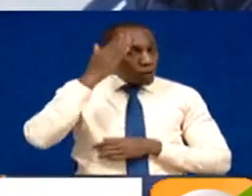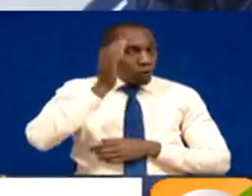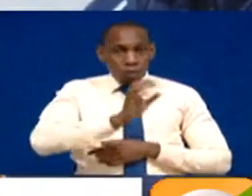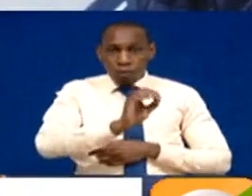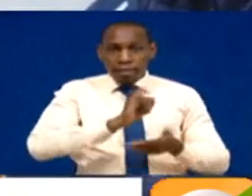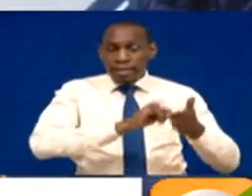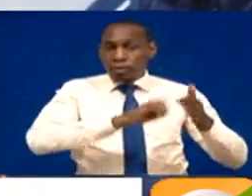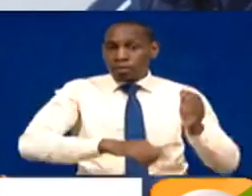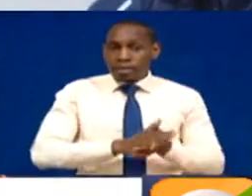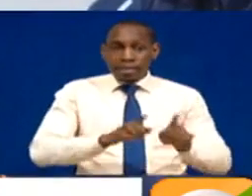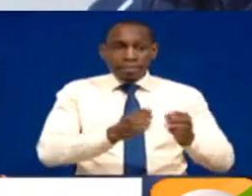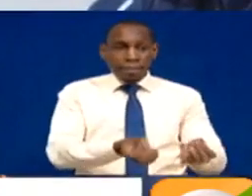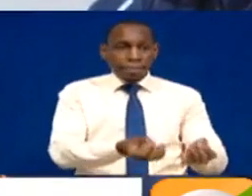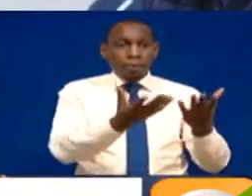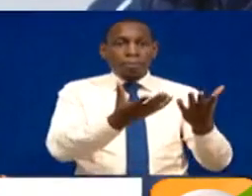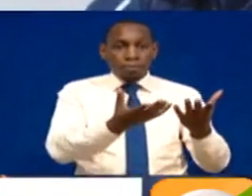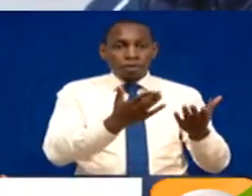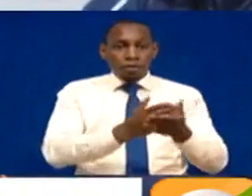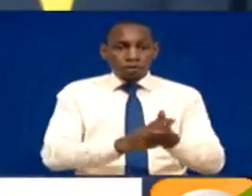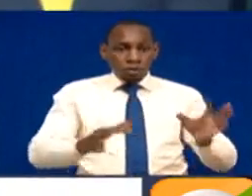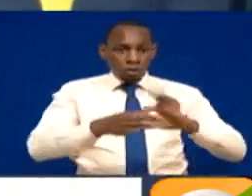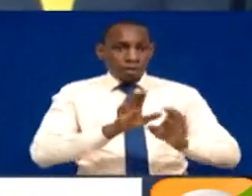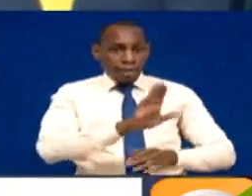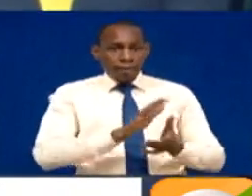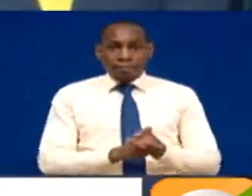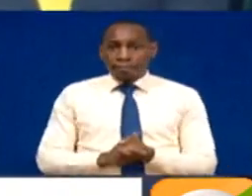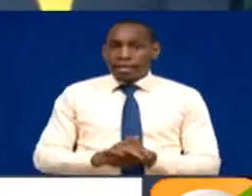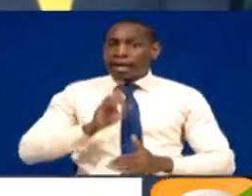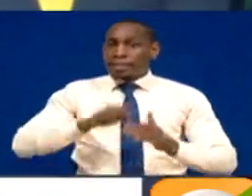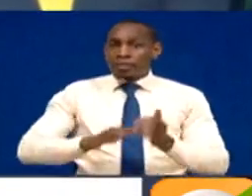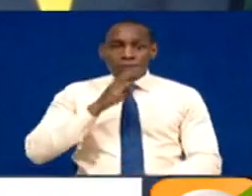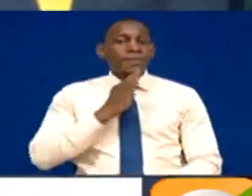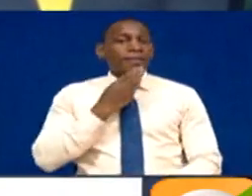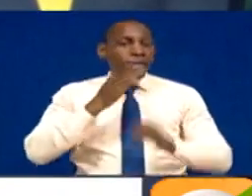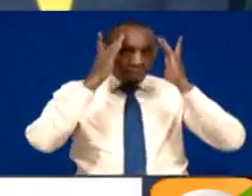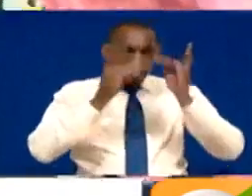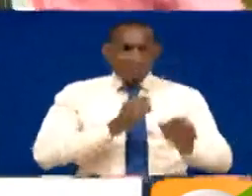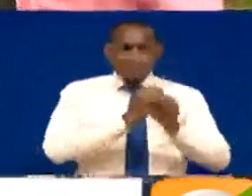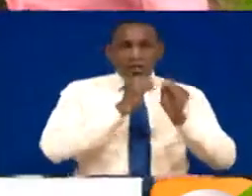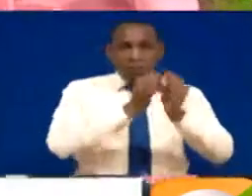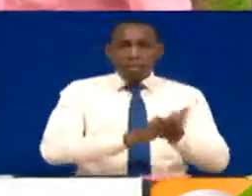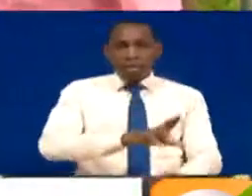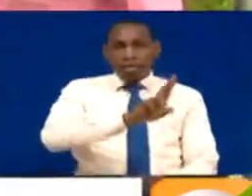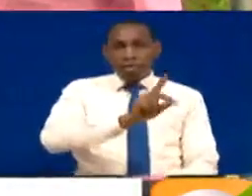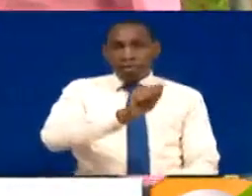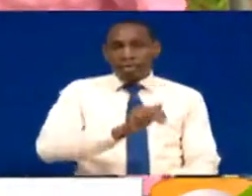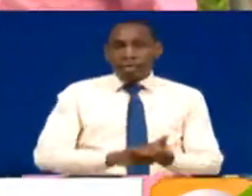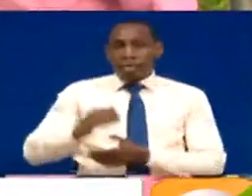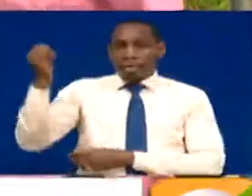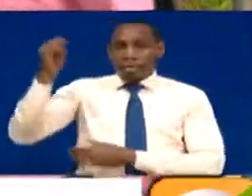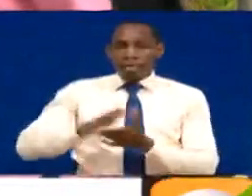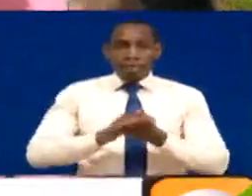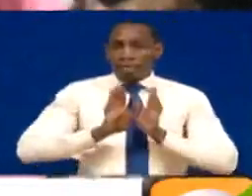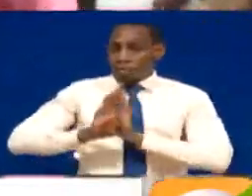realize that that bomb was wired on him. Marende says Mudavadi's decision to work with UDA was